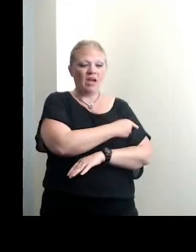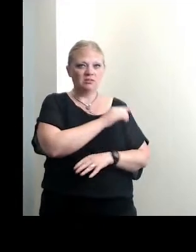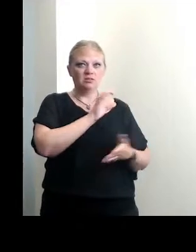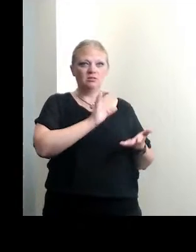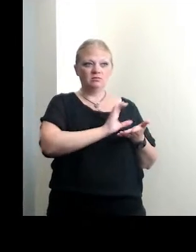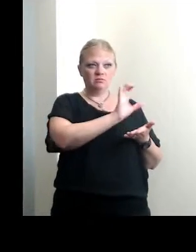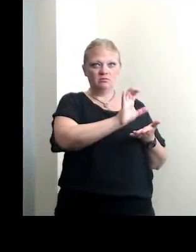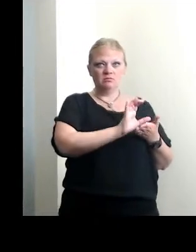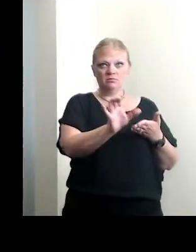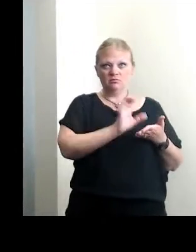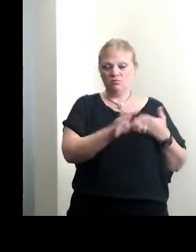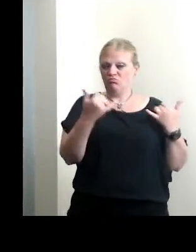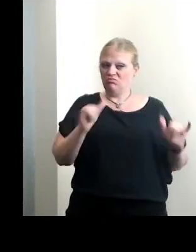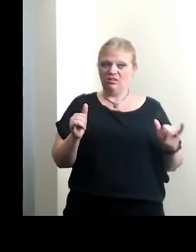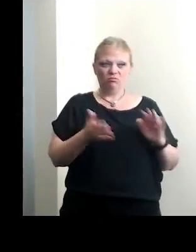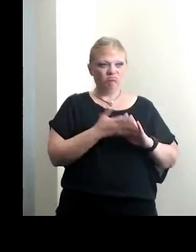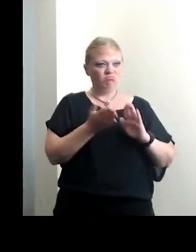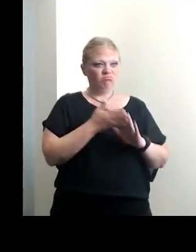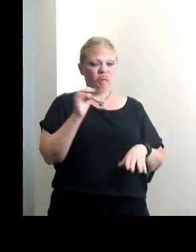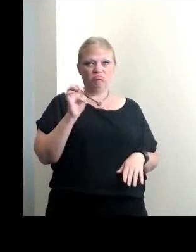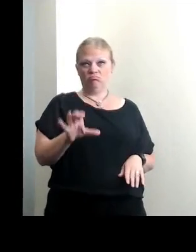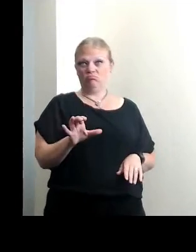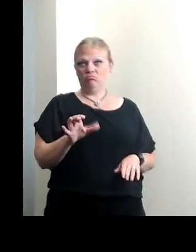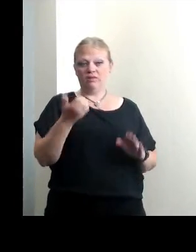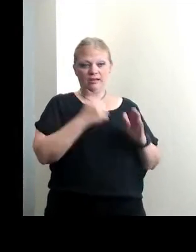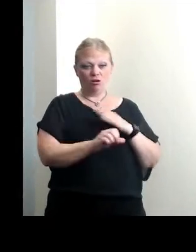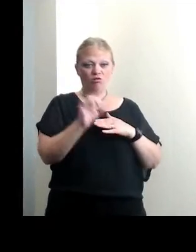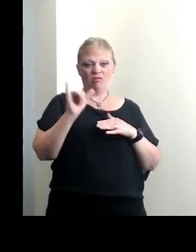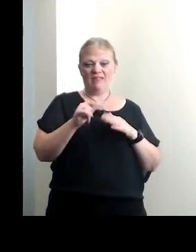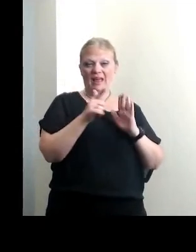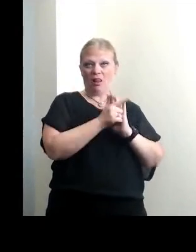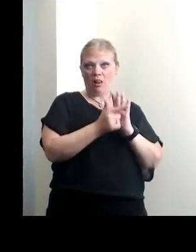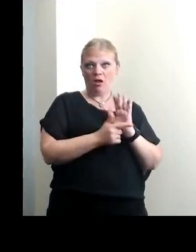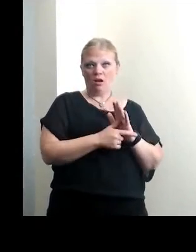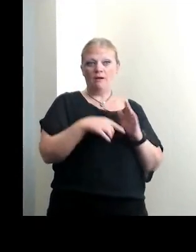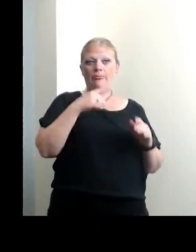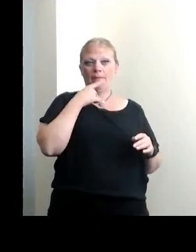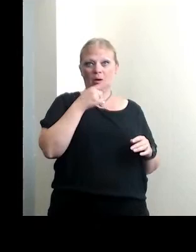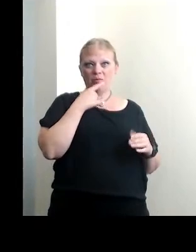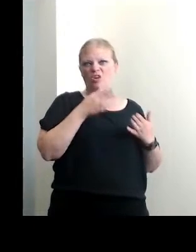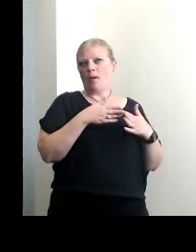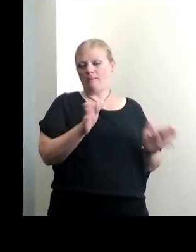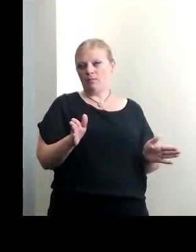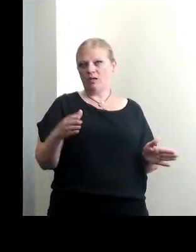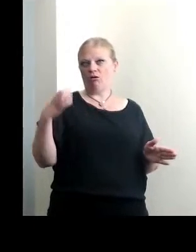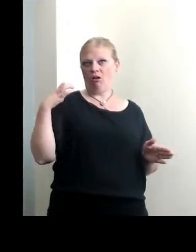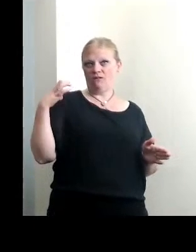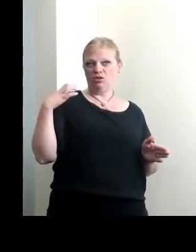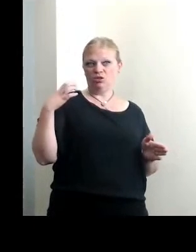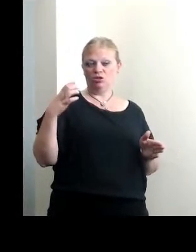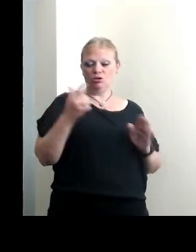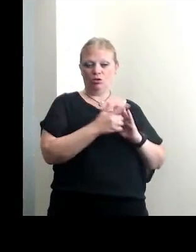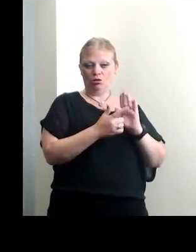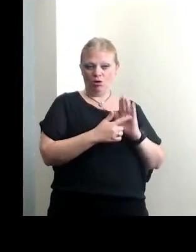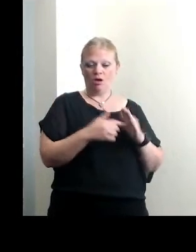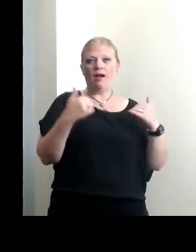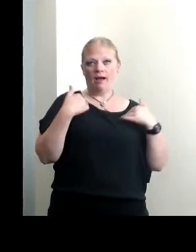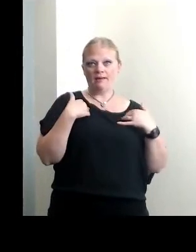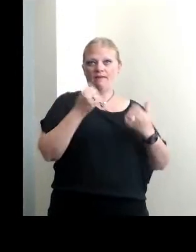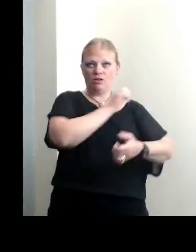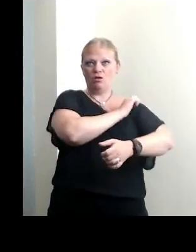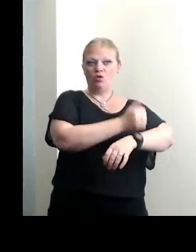emergency still exists in Erie County, and under the public officers law of New York State, I do have the power to mandate indoor mask